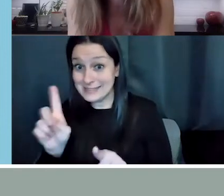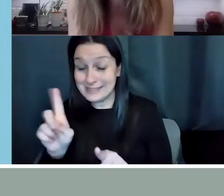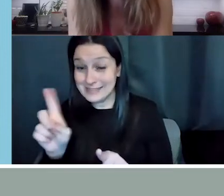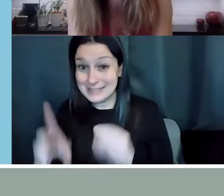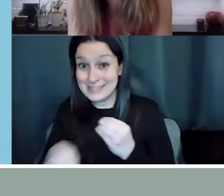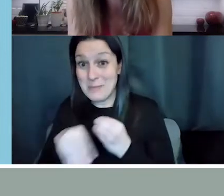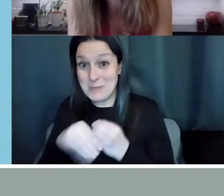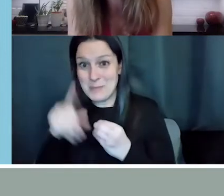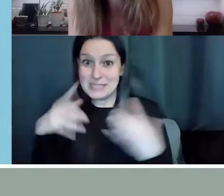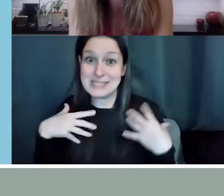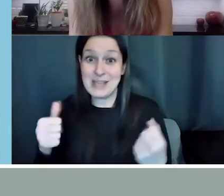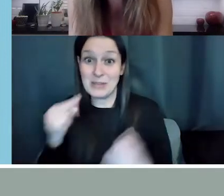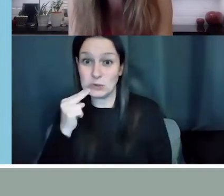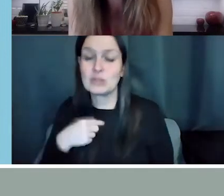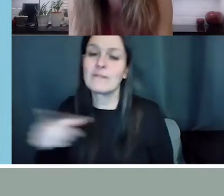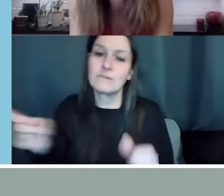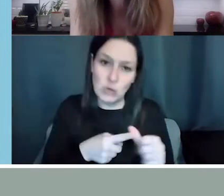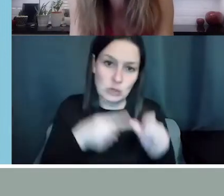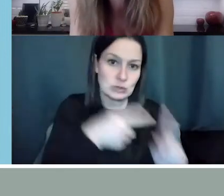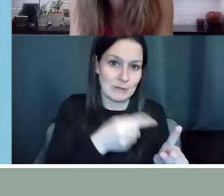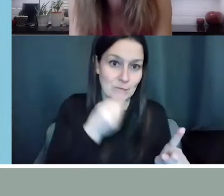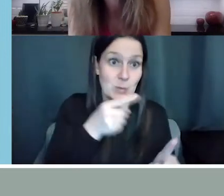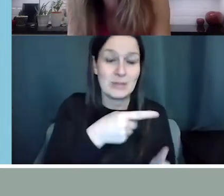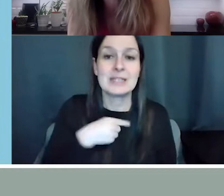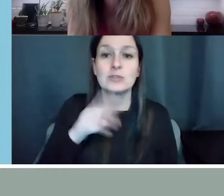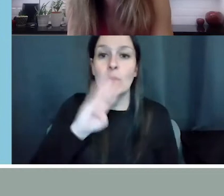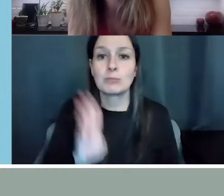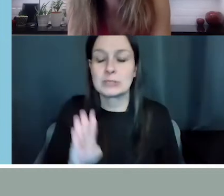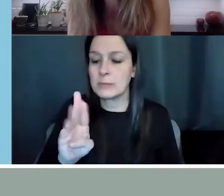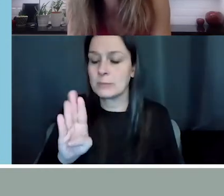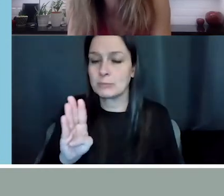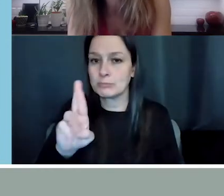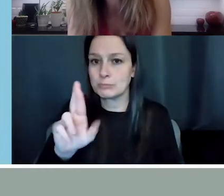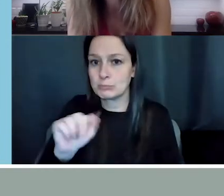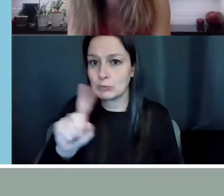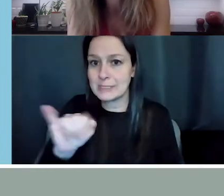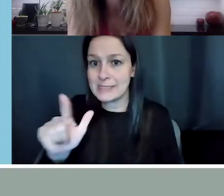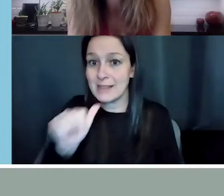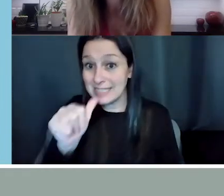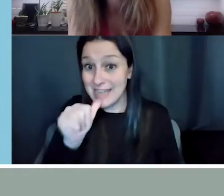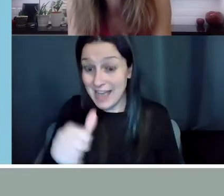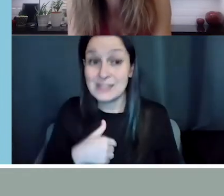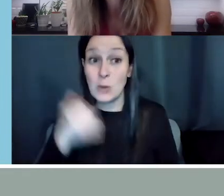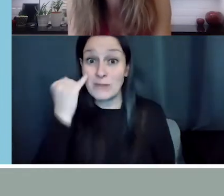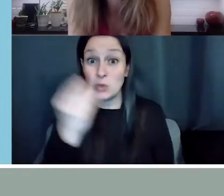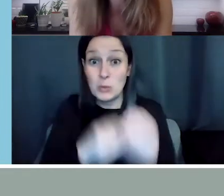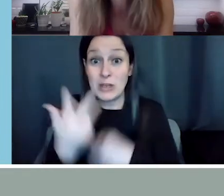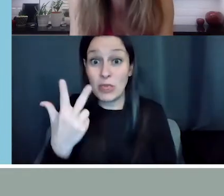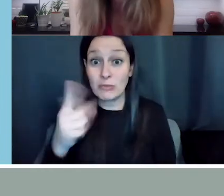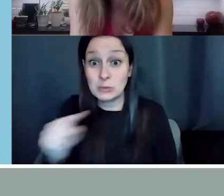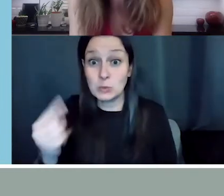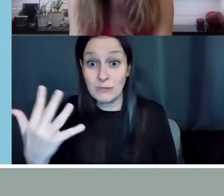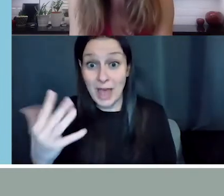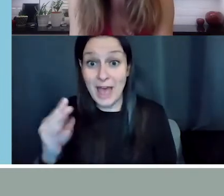nutrient. Go for food first. So these are Brazil nuts in the picture. And if you eat 3 to 5 Brazil nuts a